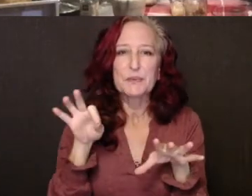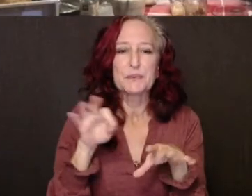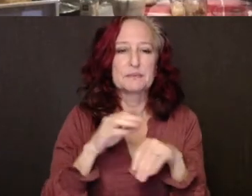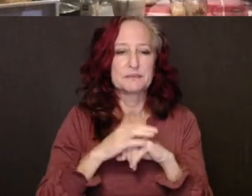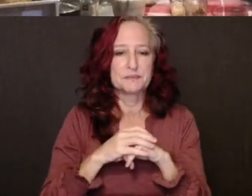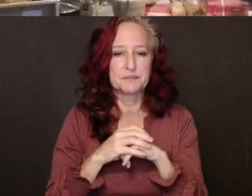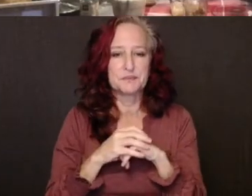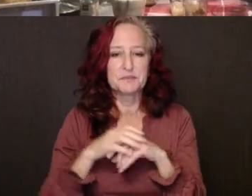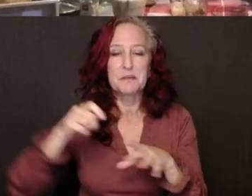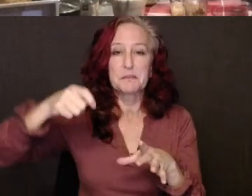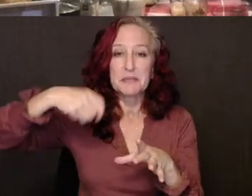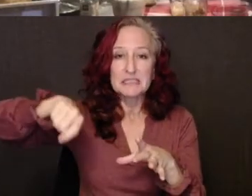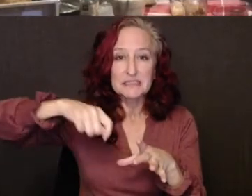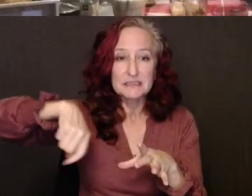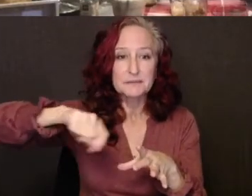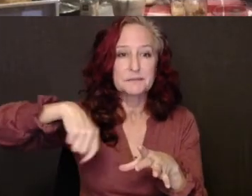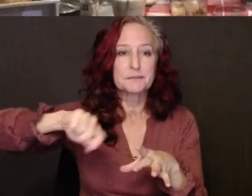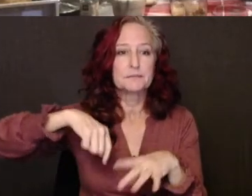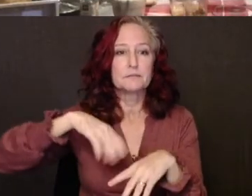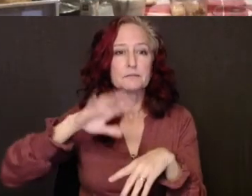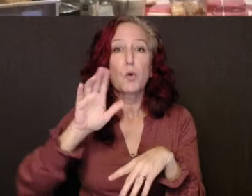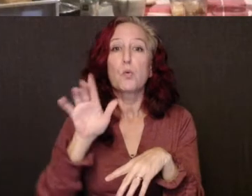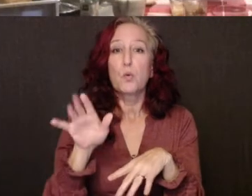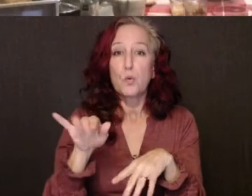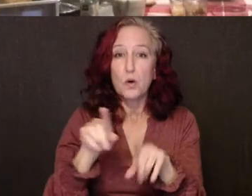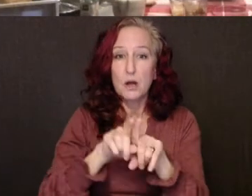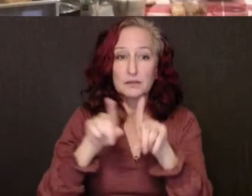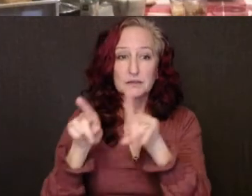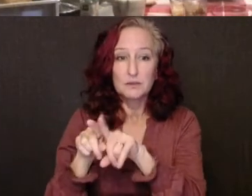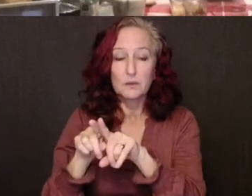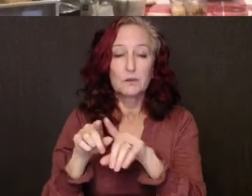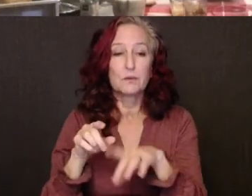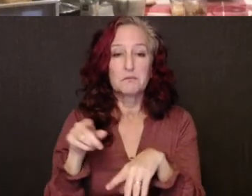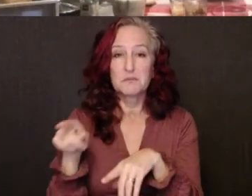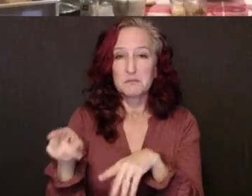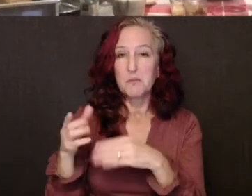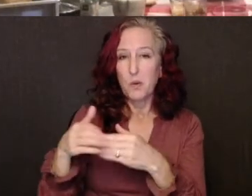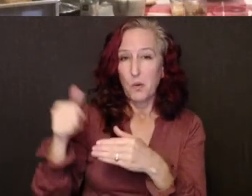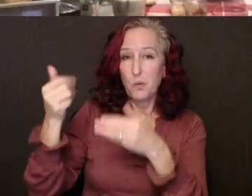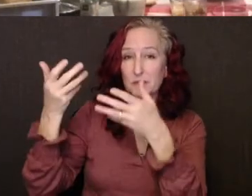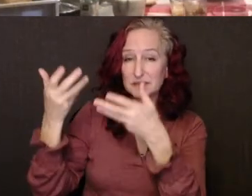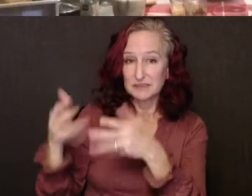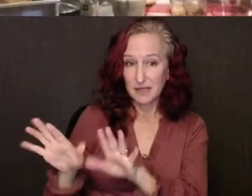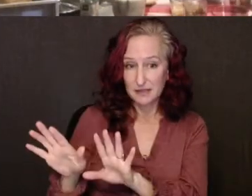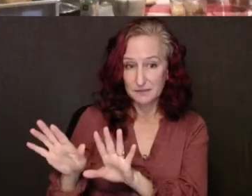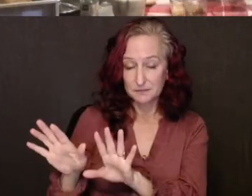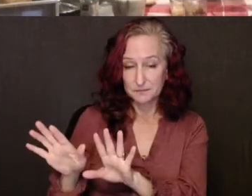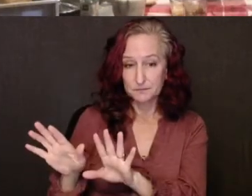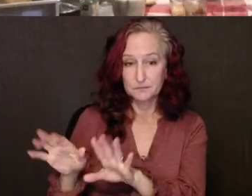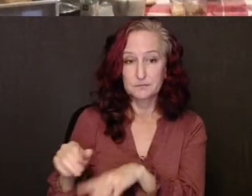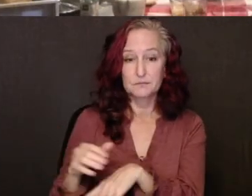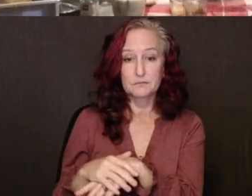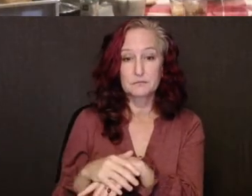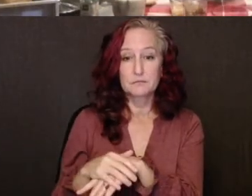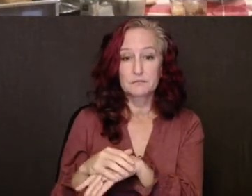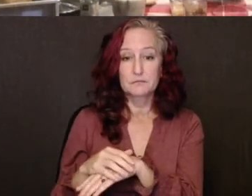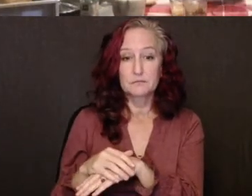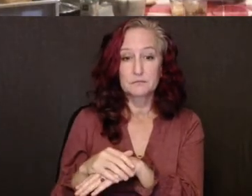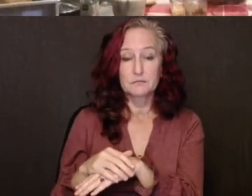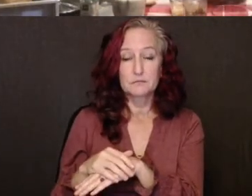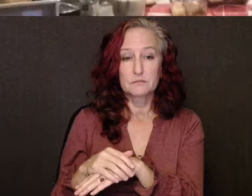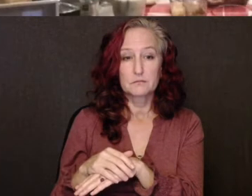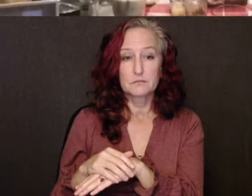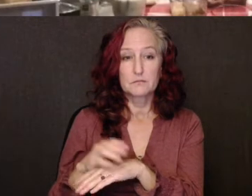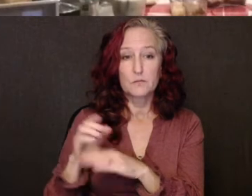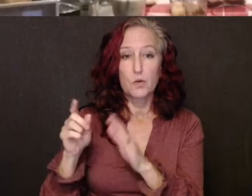put in, it also gives like a nice tinge of color. So I'm going to put in like 4 or 5 strands of saffron, just to give A it little goes a long